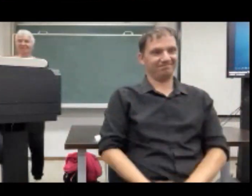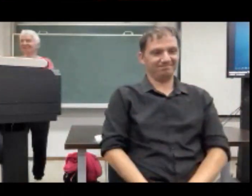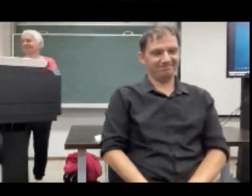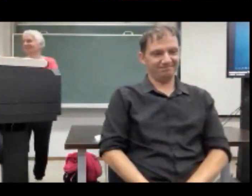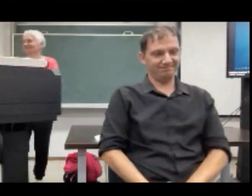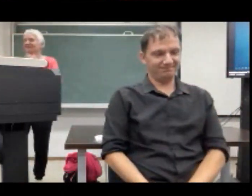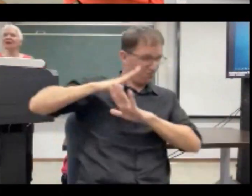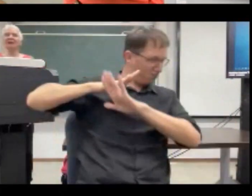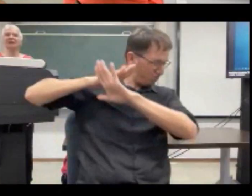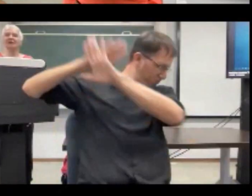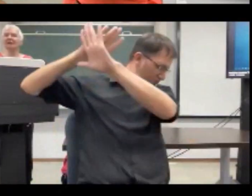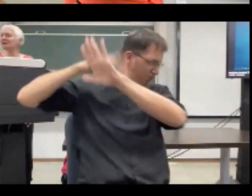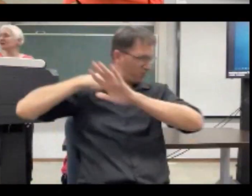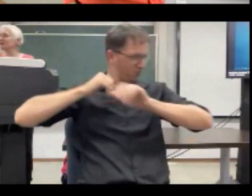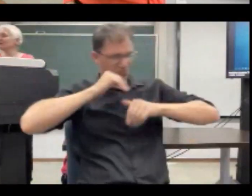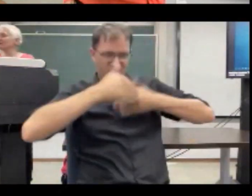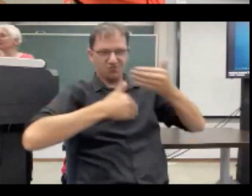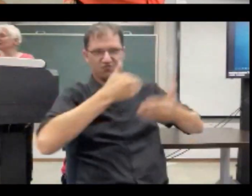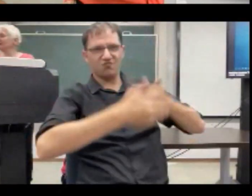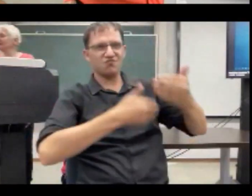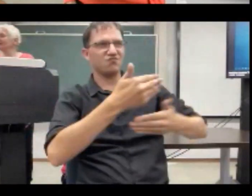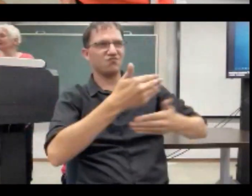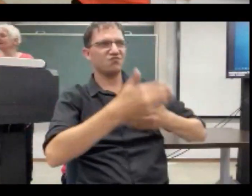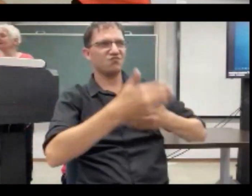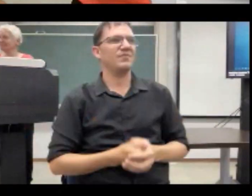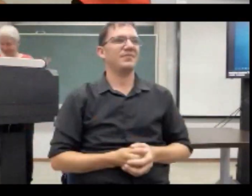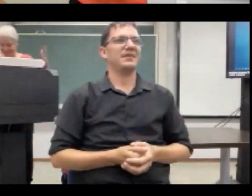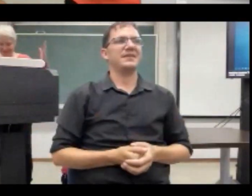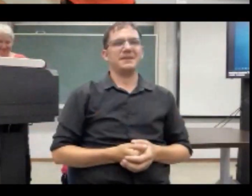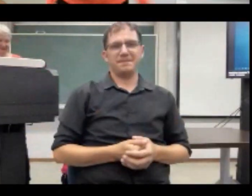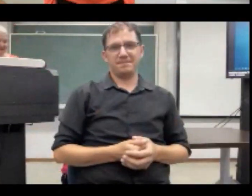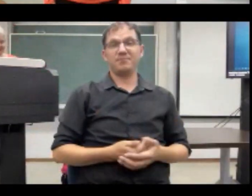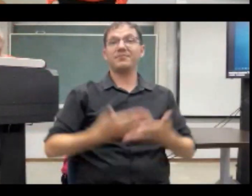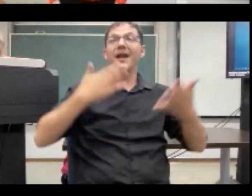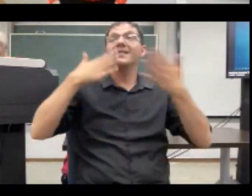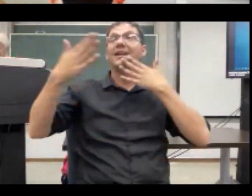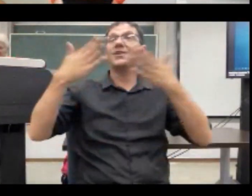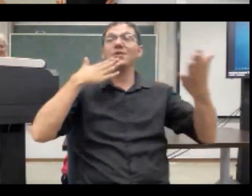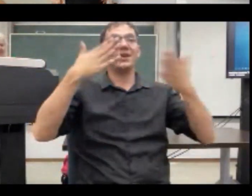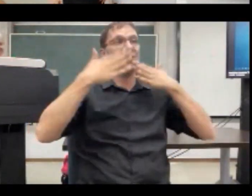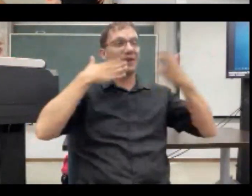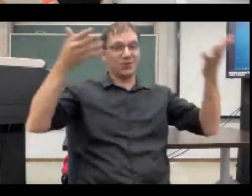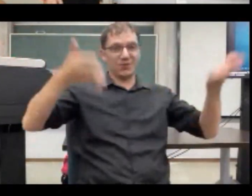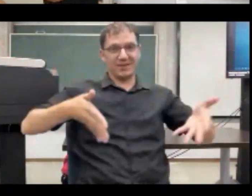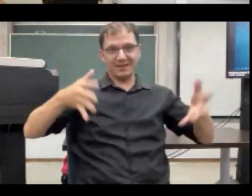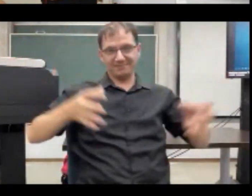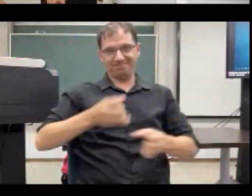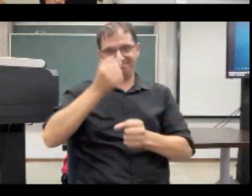So thank you very much, everyone, for being here.